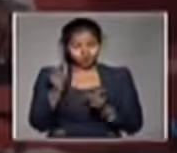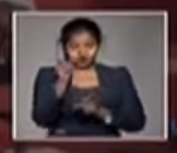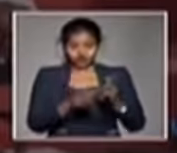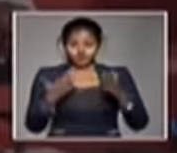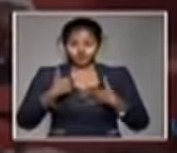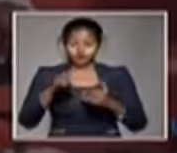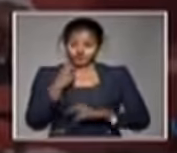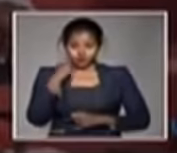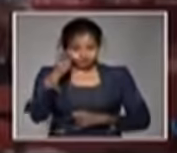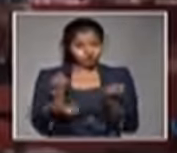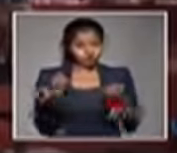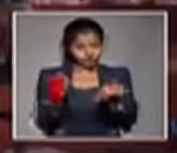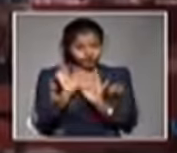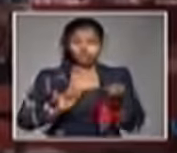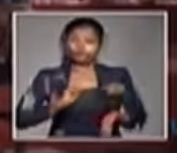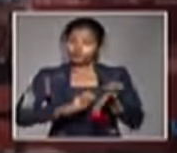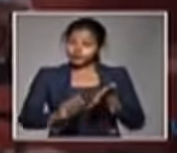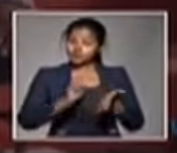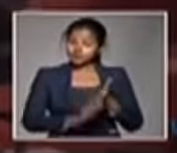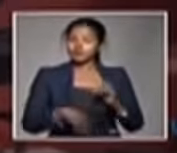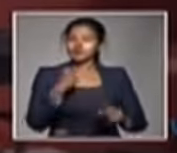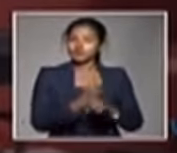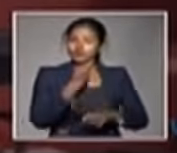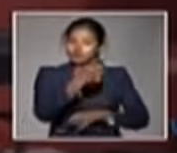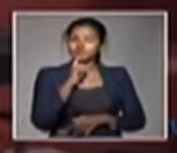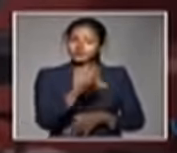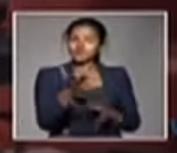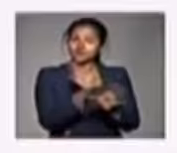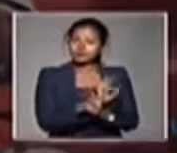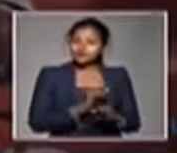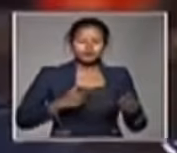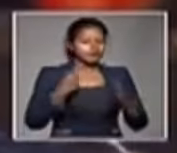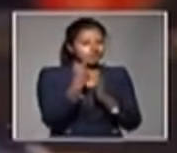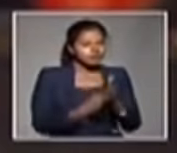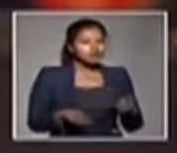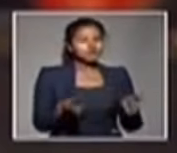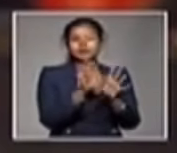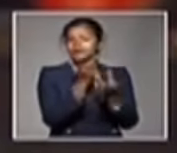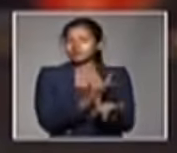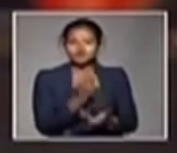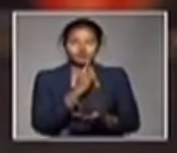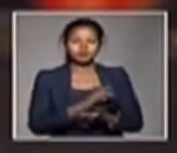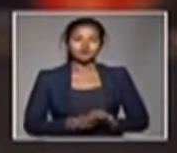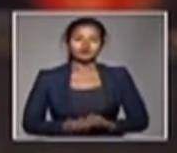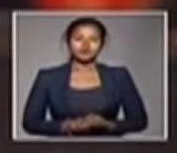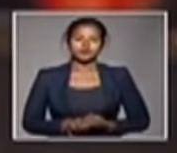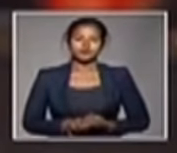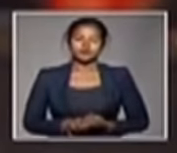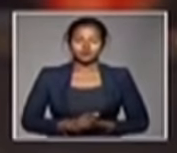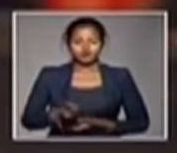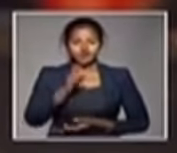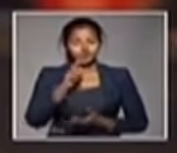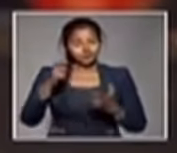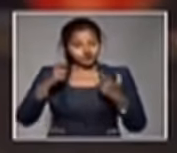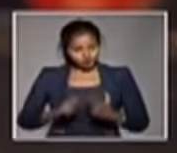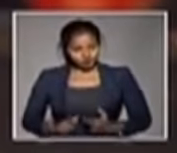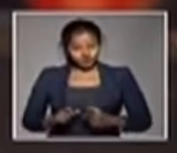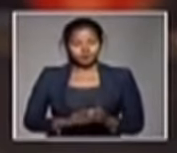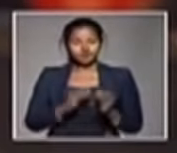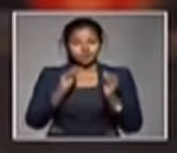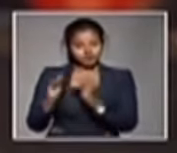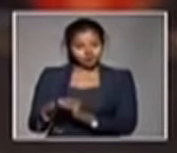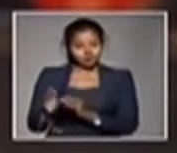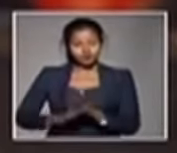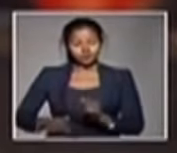has written to the government saying that this is not being done lawfully. The Attorney General has directed the